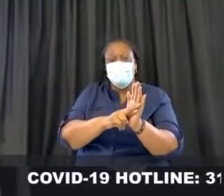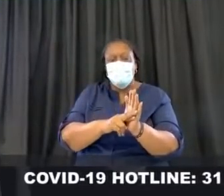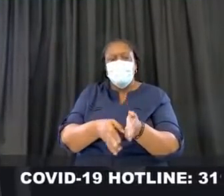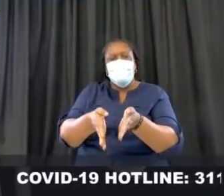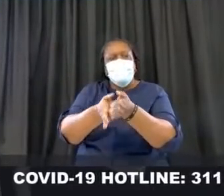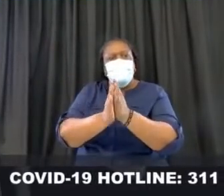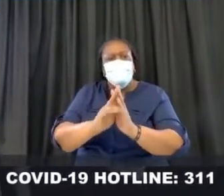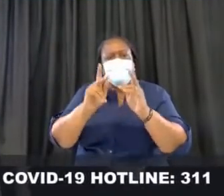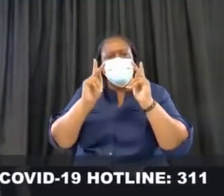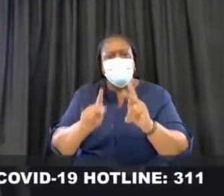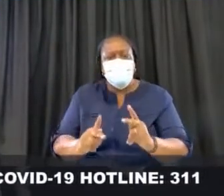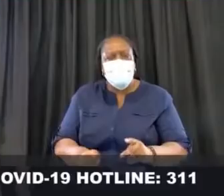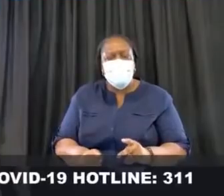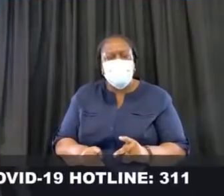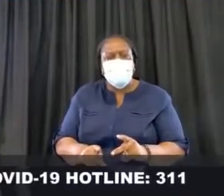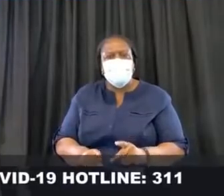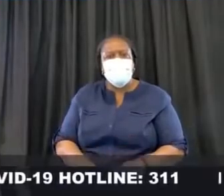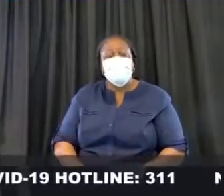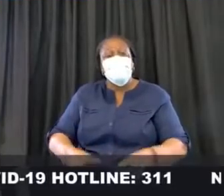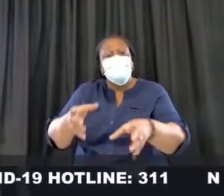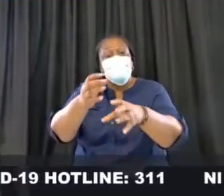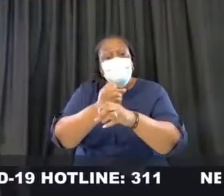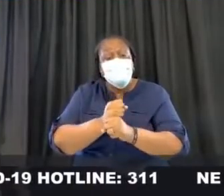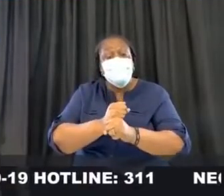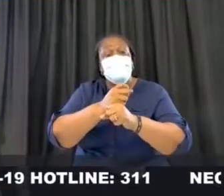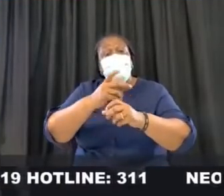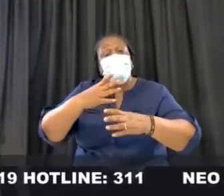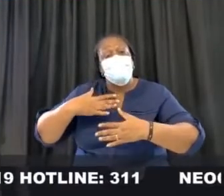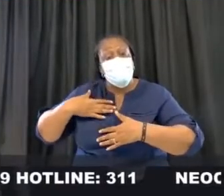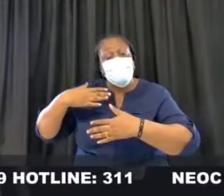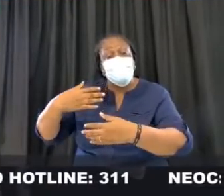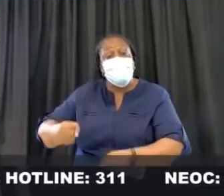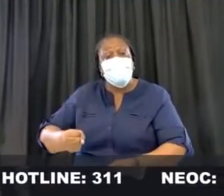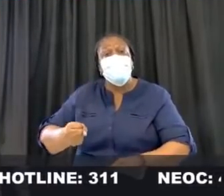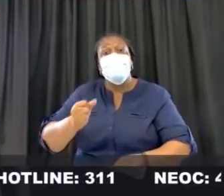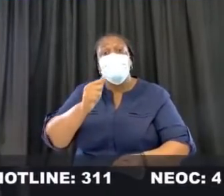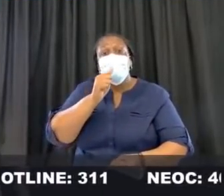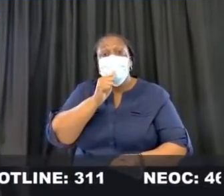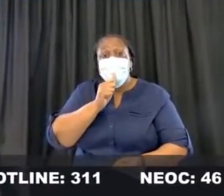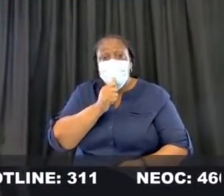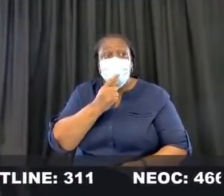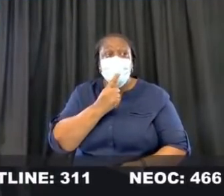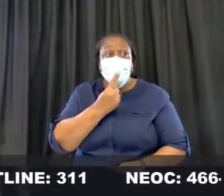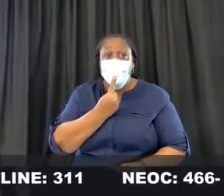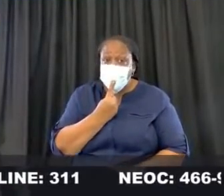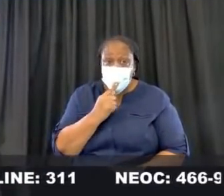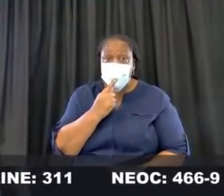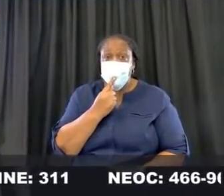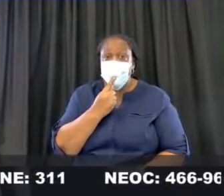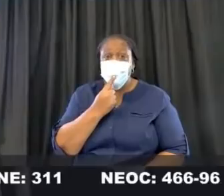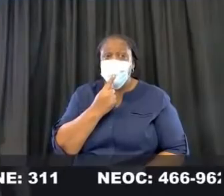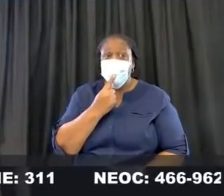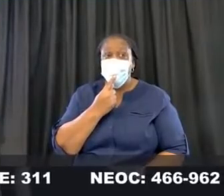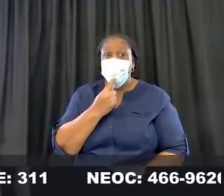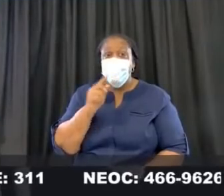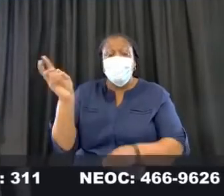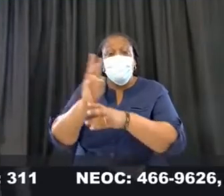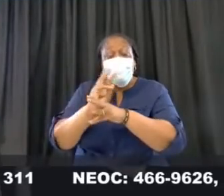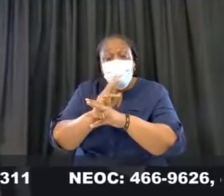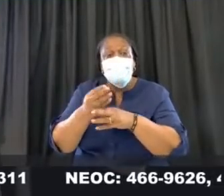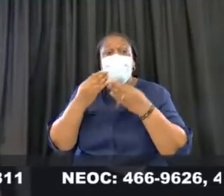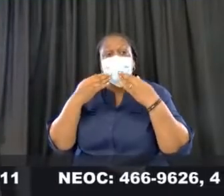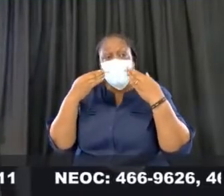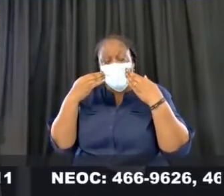admonish persons to take their health serious and that of others around them, to always observe the protocols, wear your mask, maintain